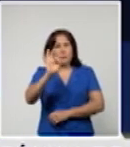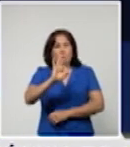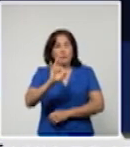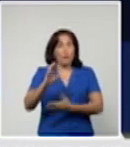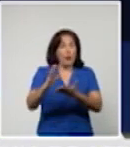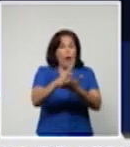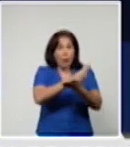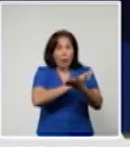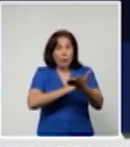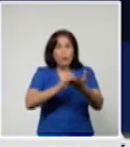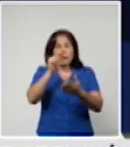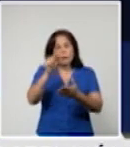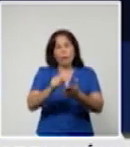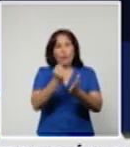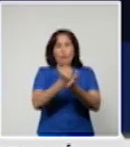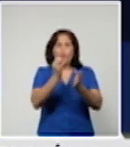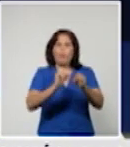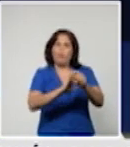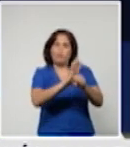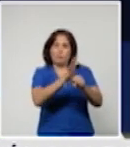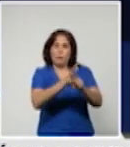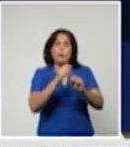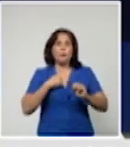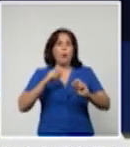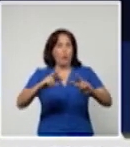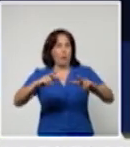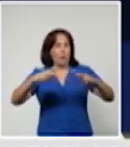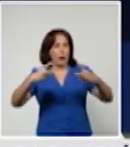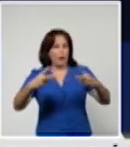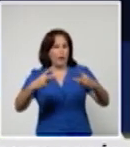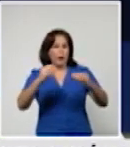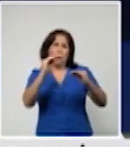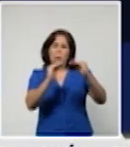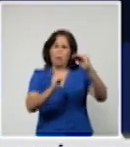time of testing. These cases account for